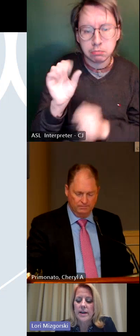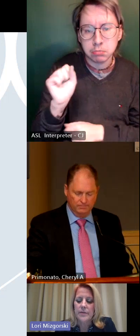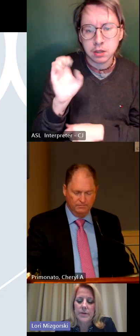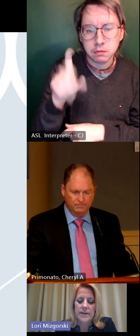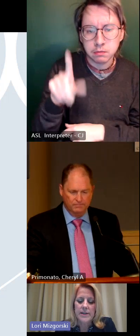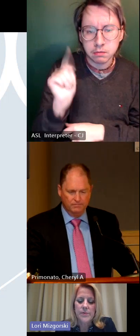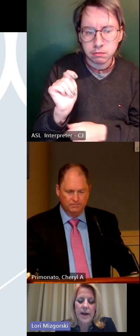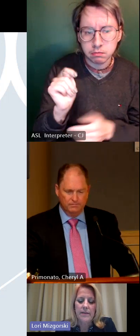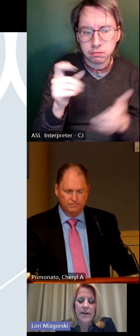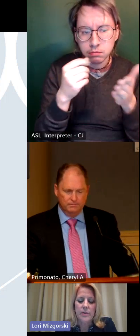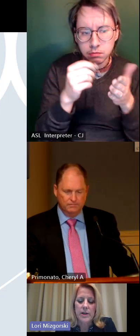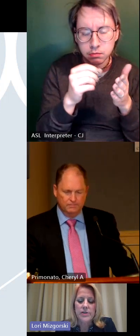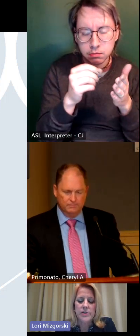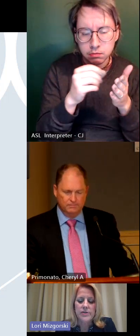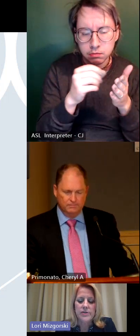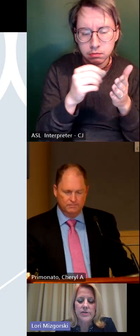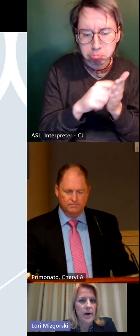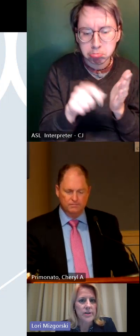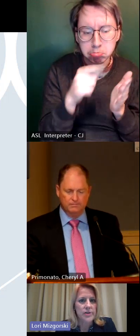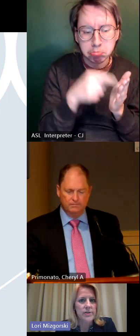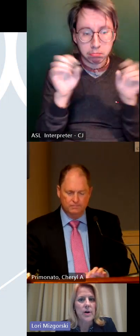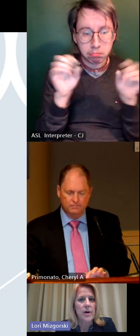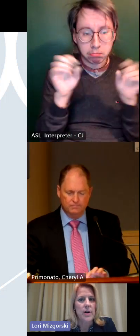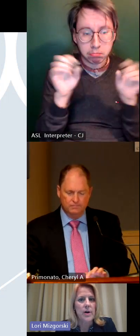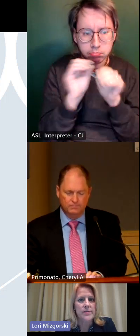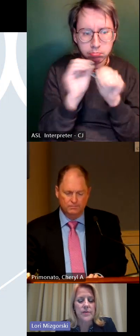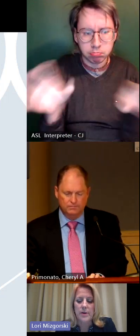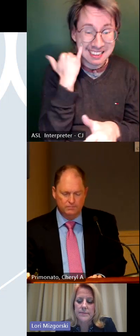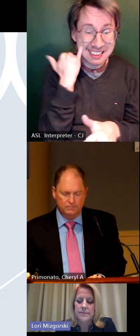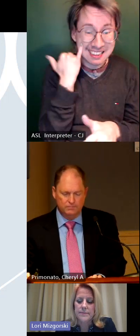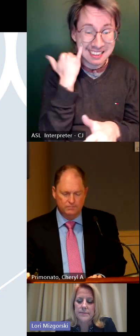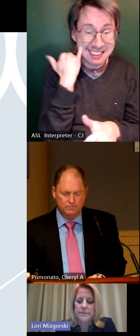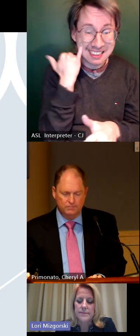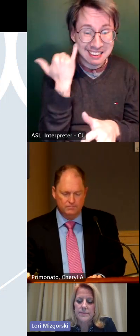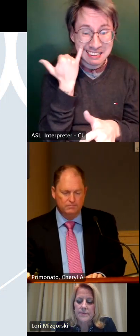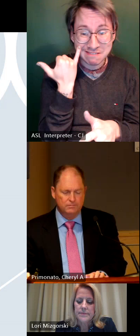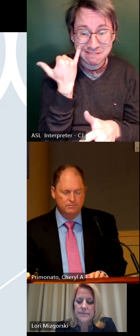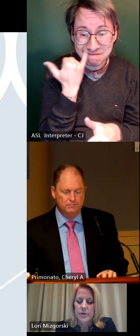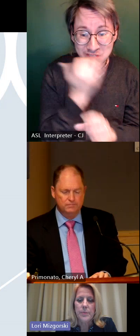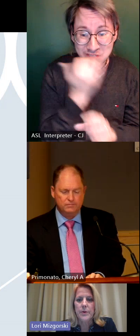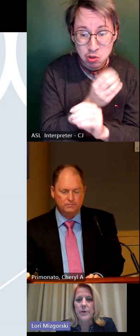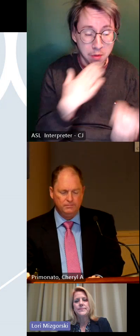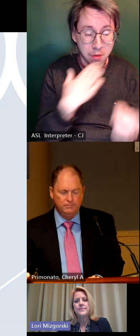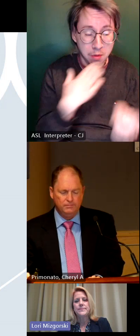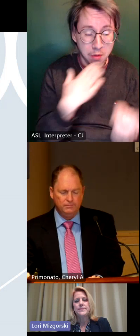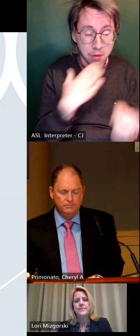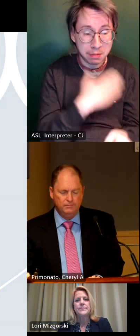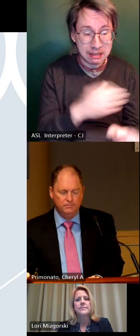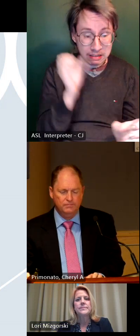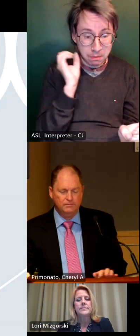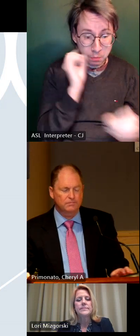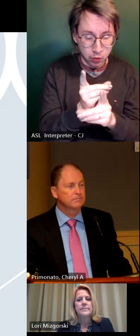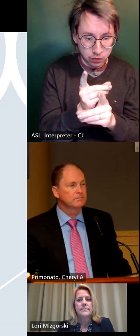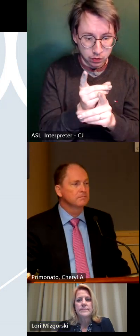And unless we have any questions or corrections, I will ask for a motion to approve.